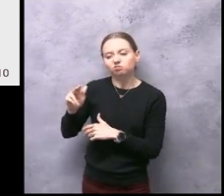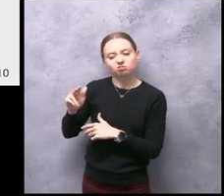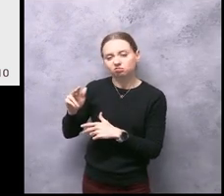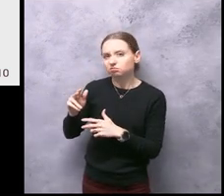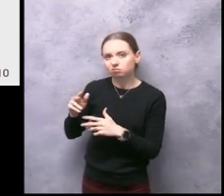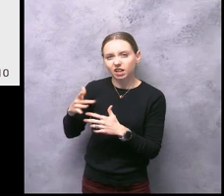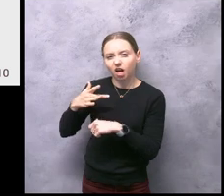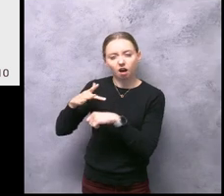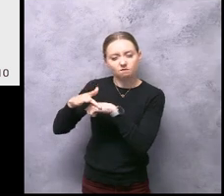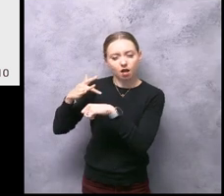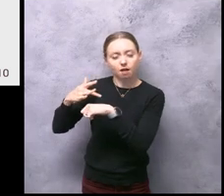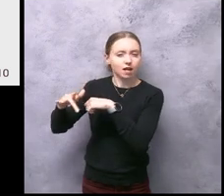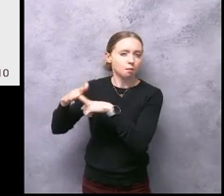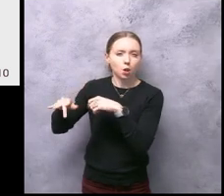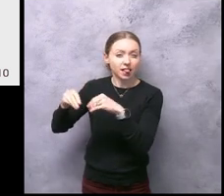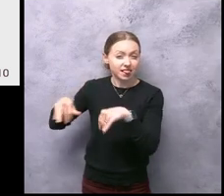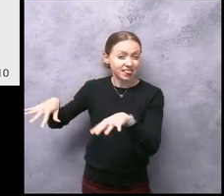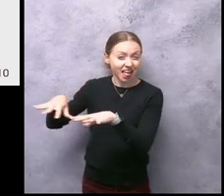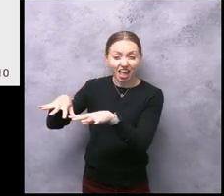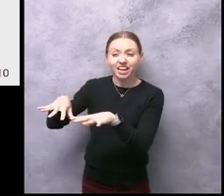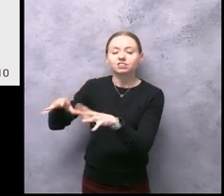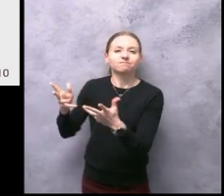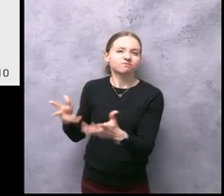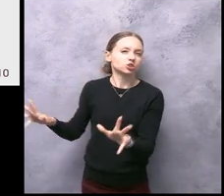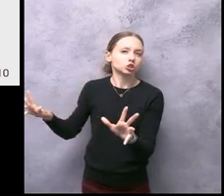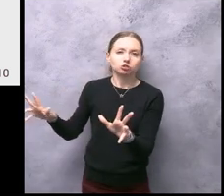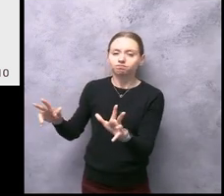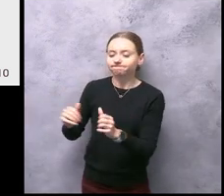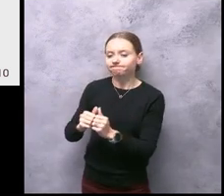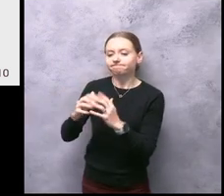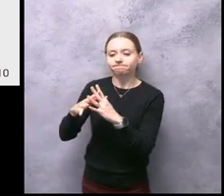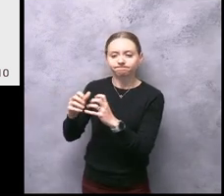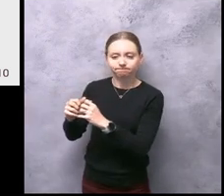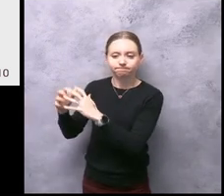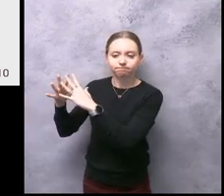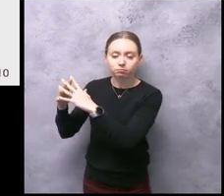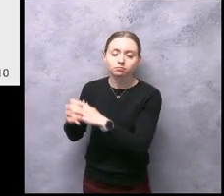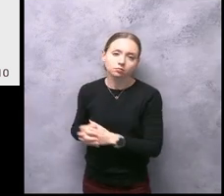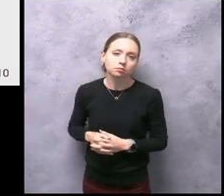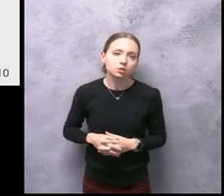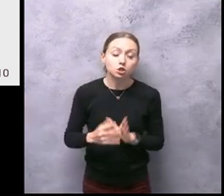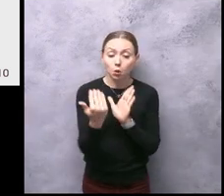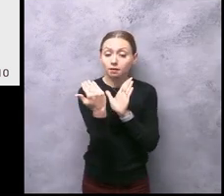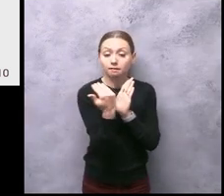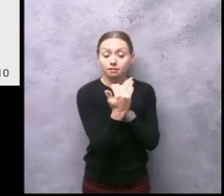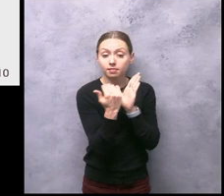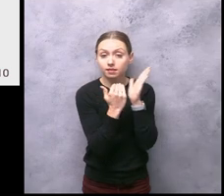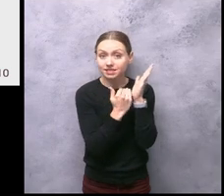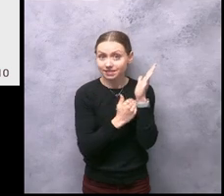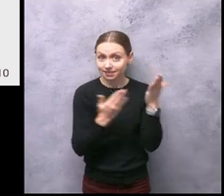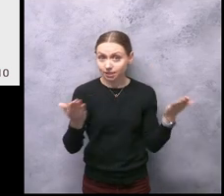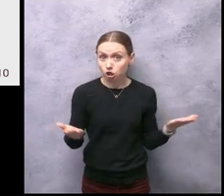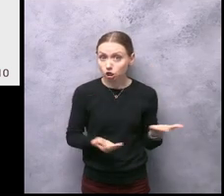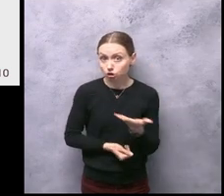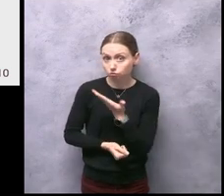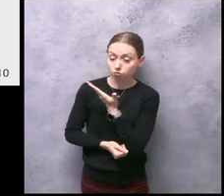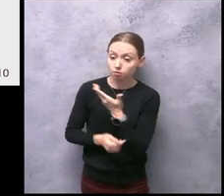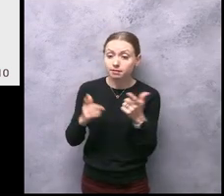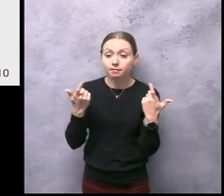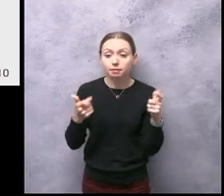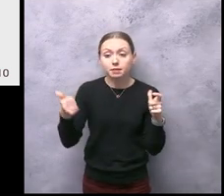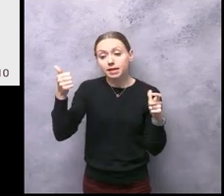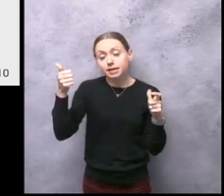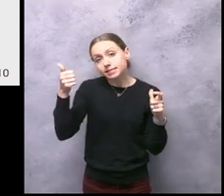plots of land, parcels of land, that could become single-family homes. So listed here are the biggest